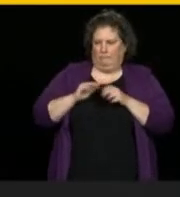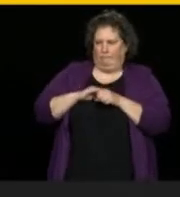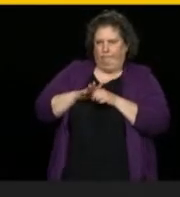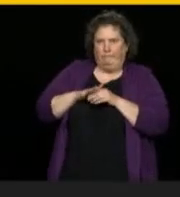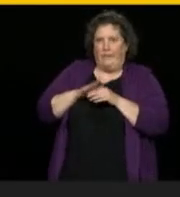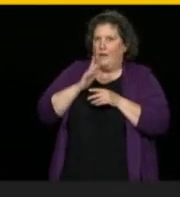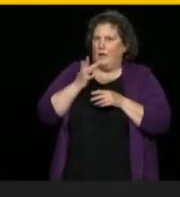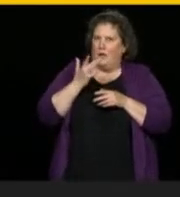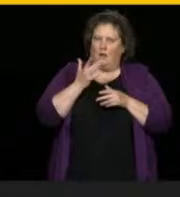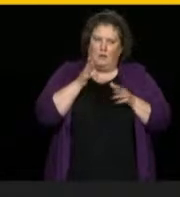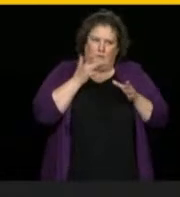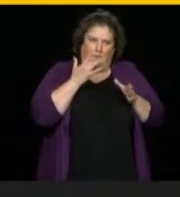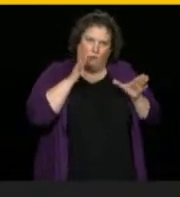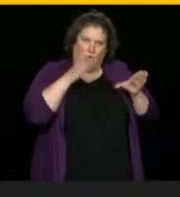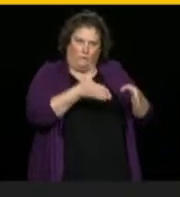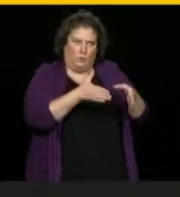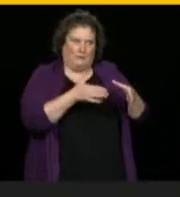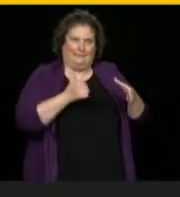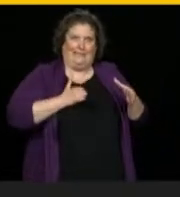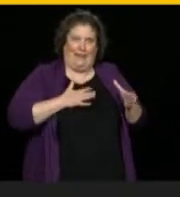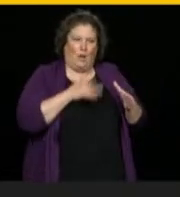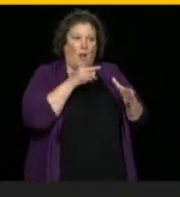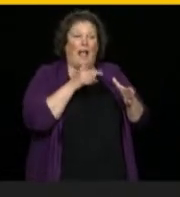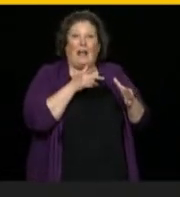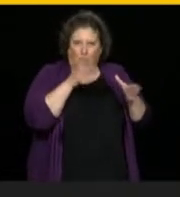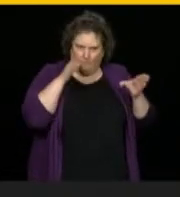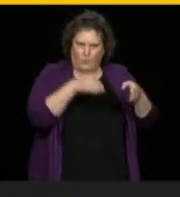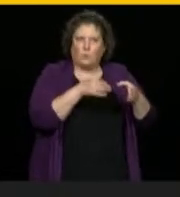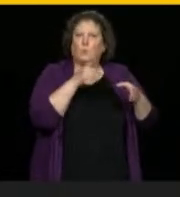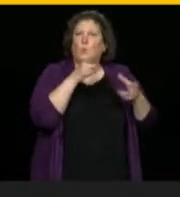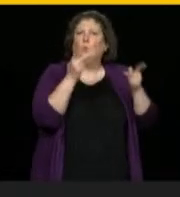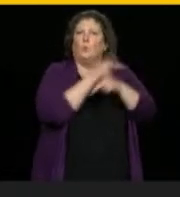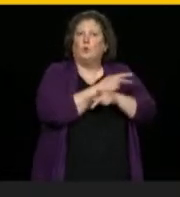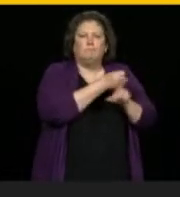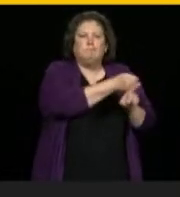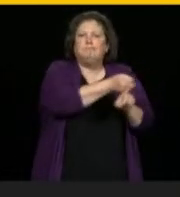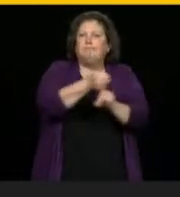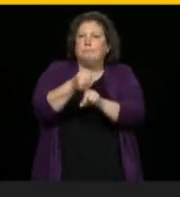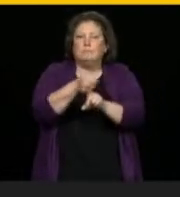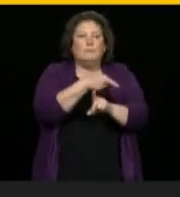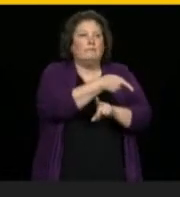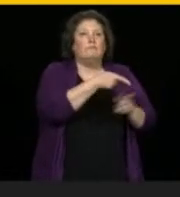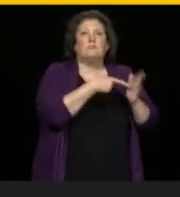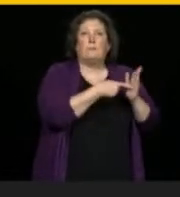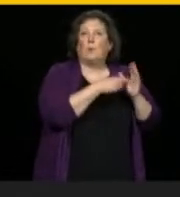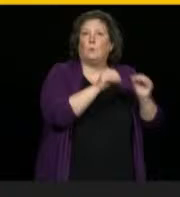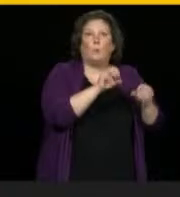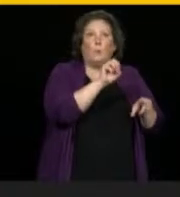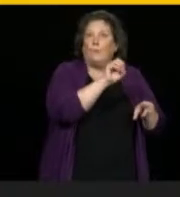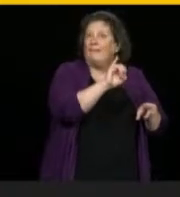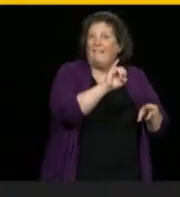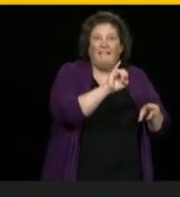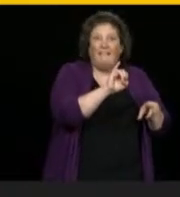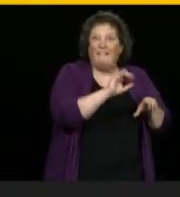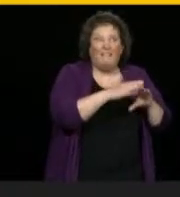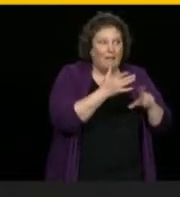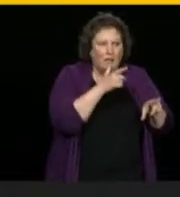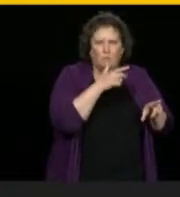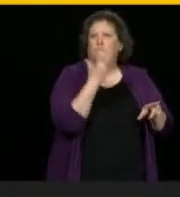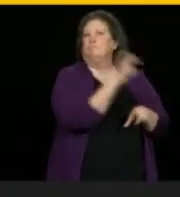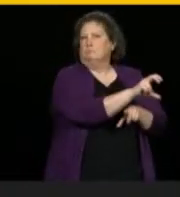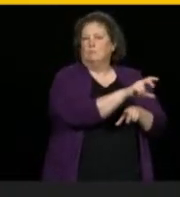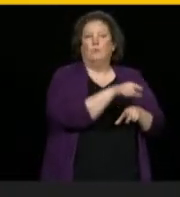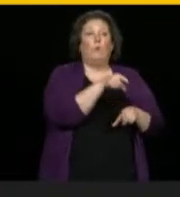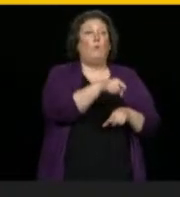on the most vulnerable Canadians. Canadians who didn't have access to EI and lost their jobs. Canadians who need to rely